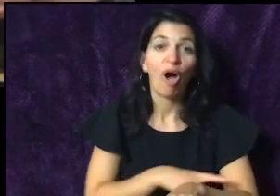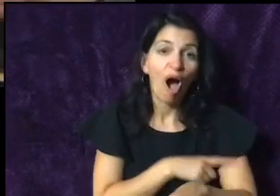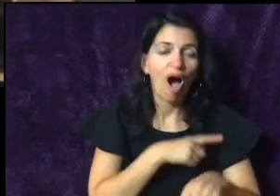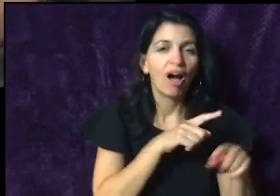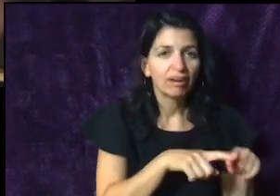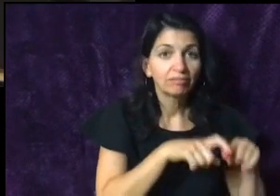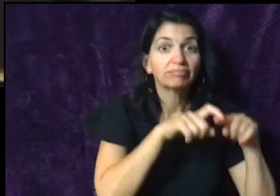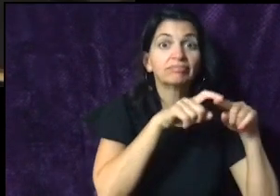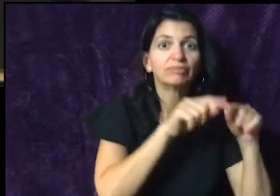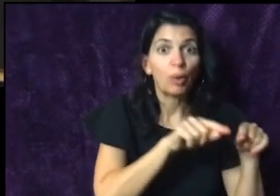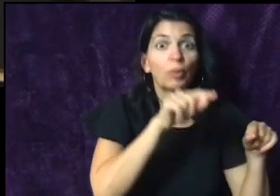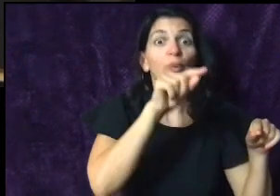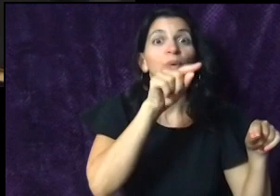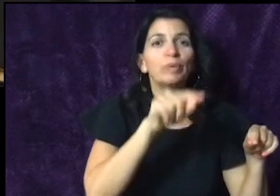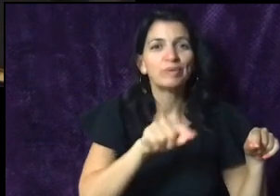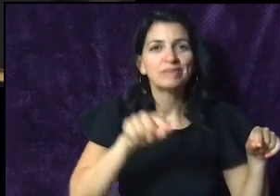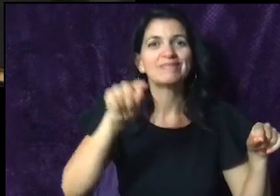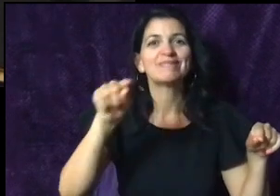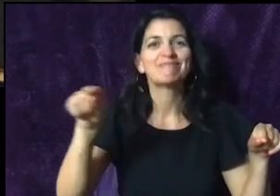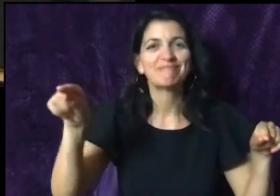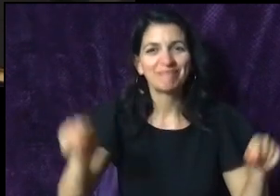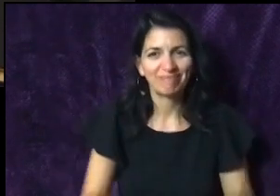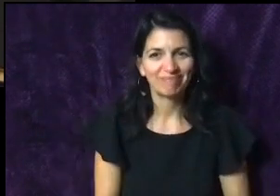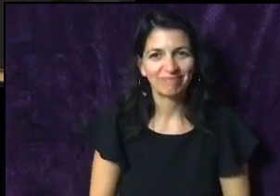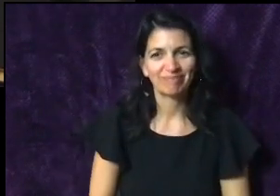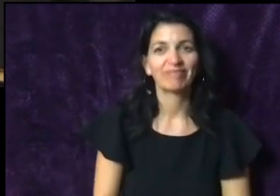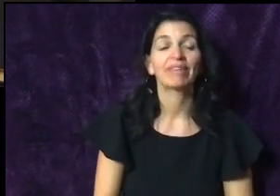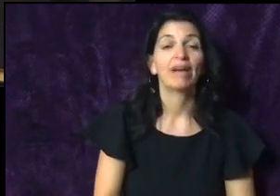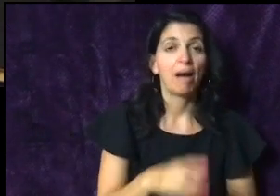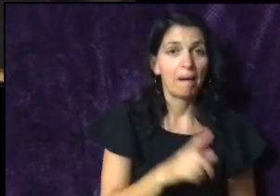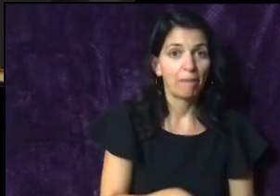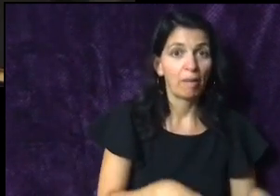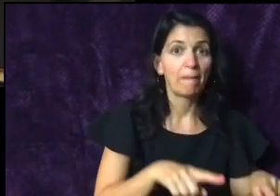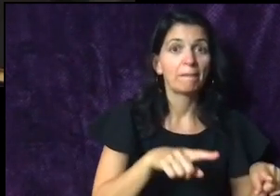long notes, and the pulse. Ba-dum,